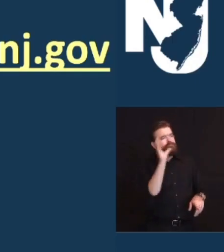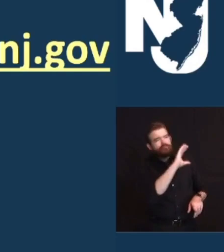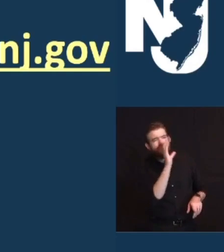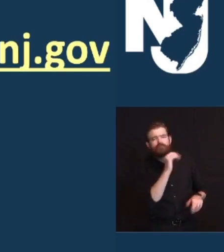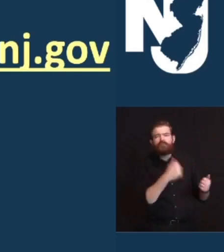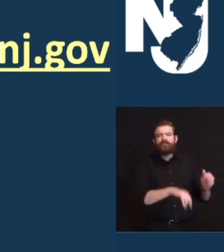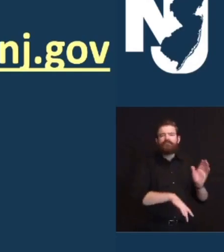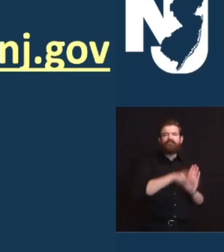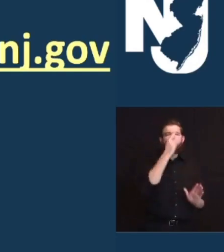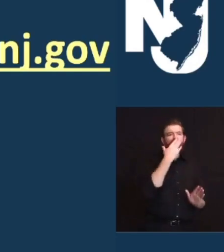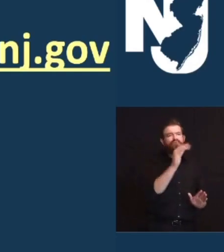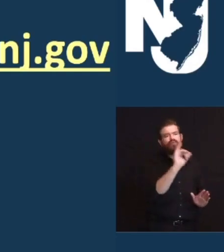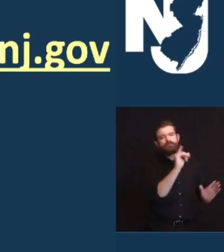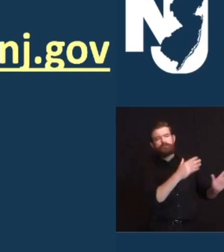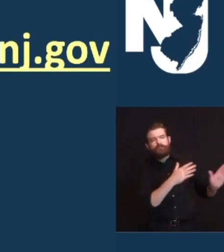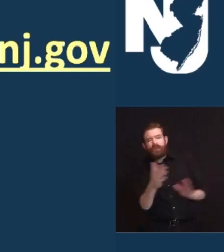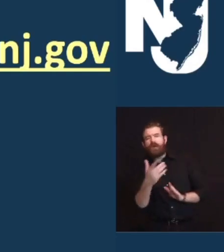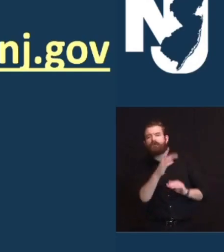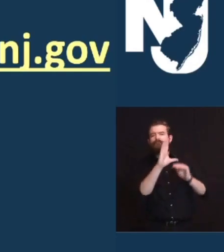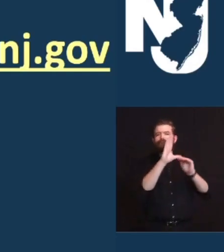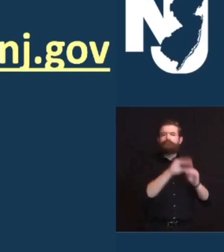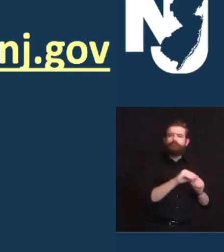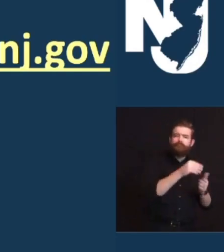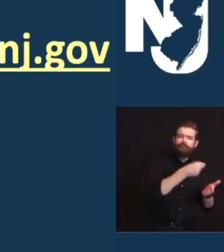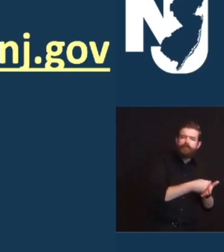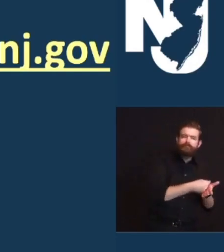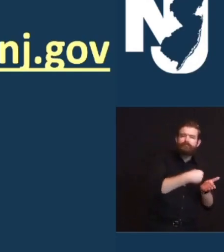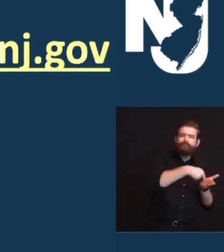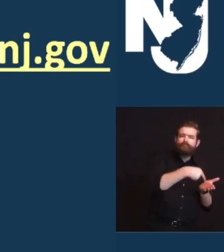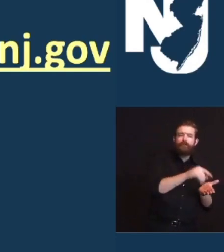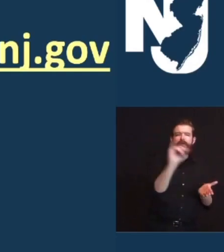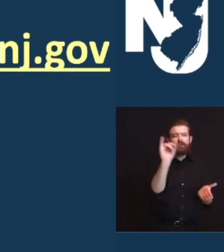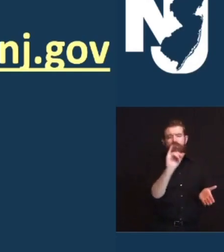families. Our new exchange can be found online at